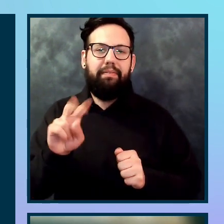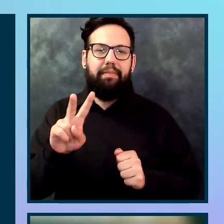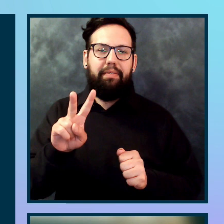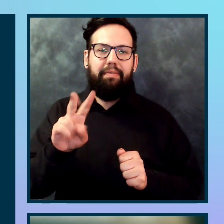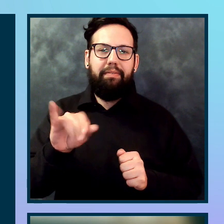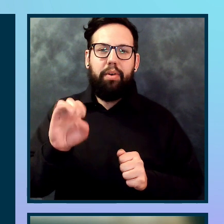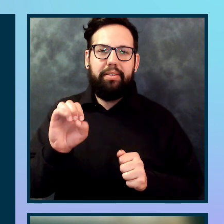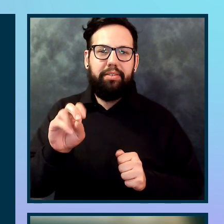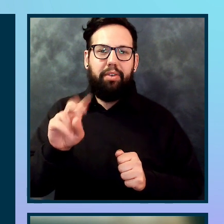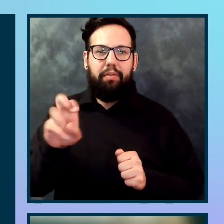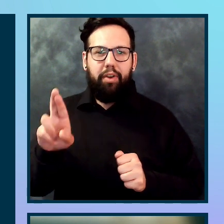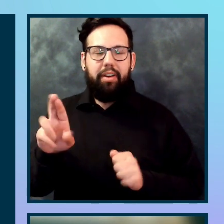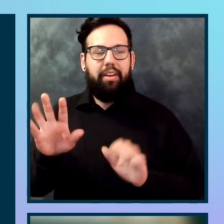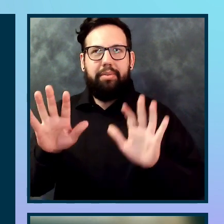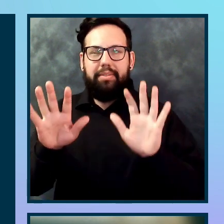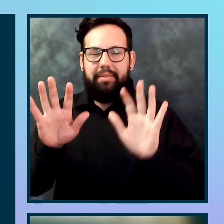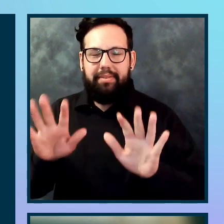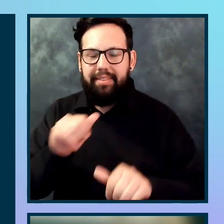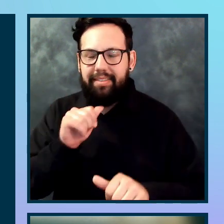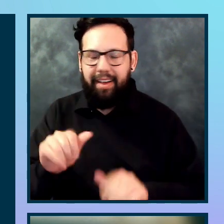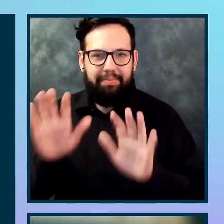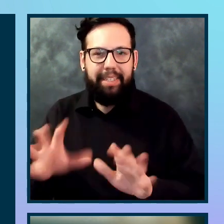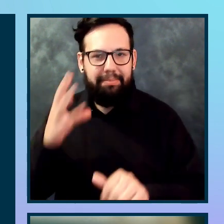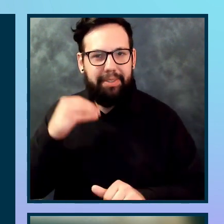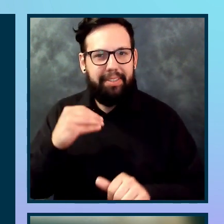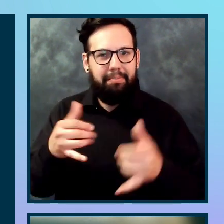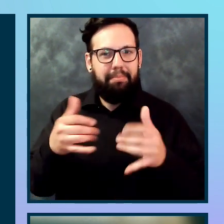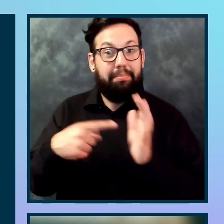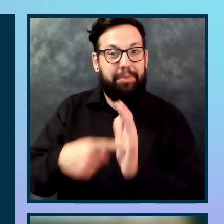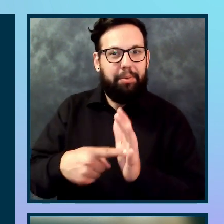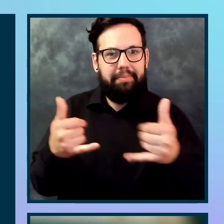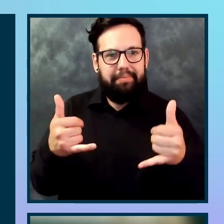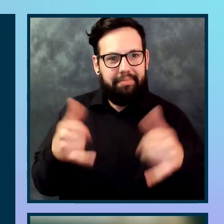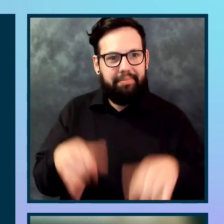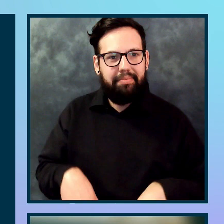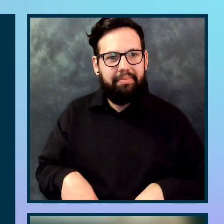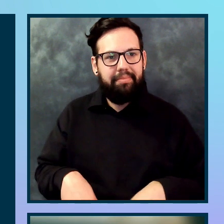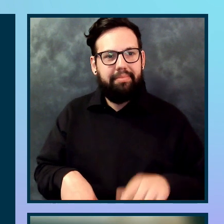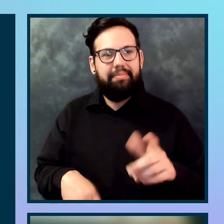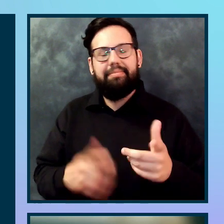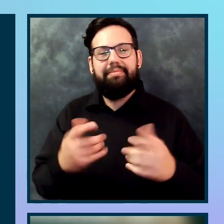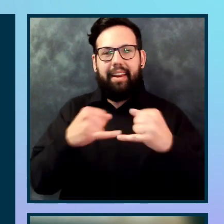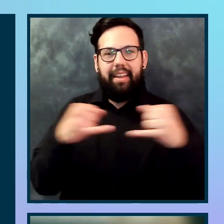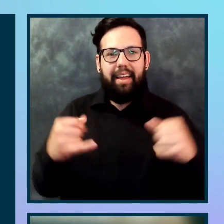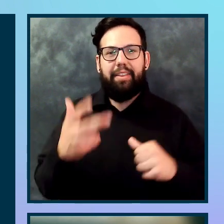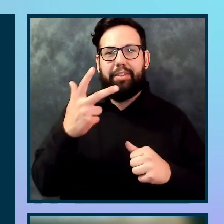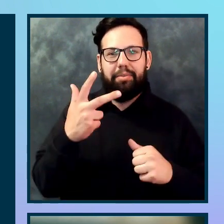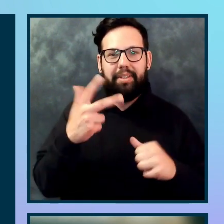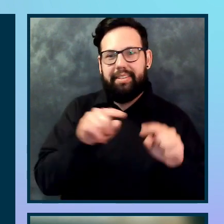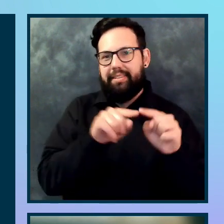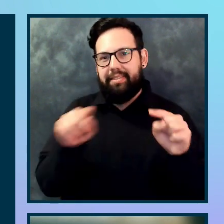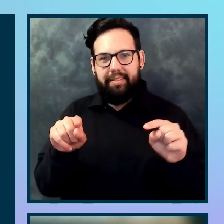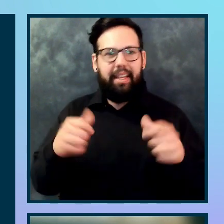me just take a beat and play that for you. Line, 3 horizontal, decrease, button, heading, living room,